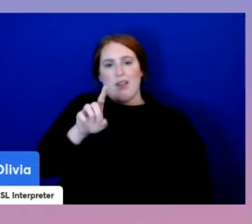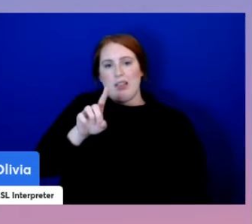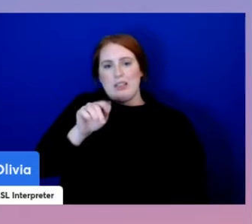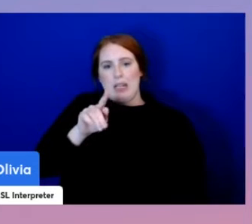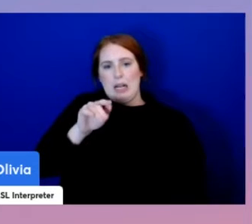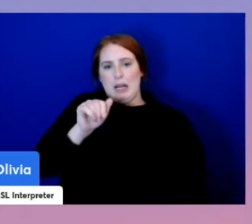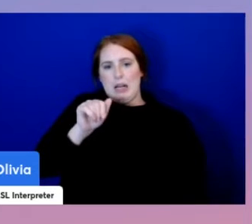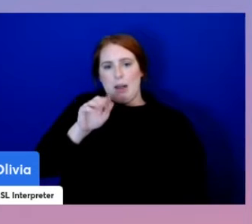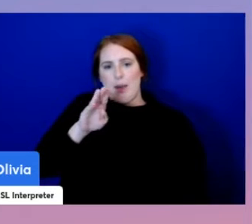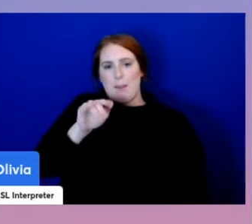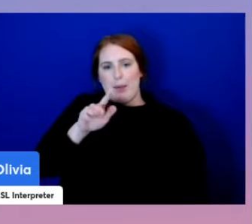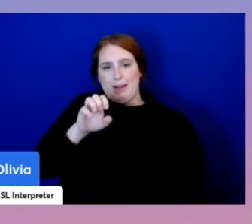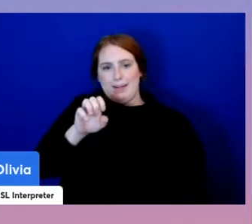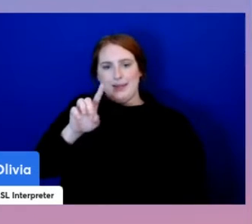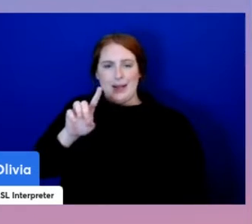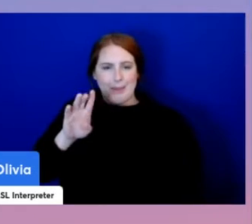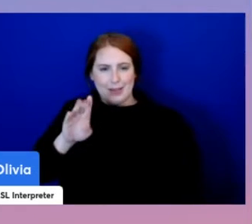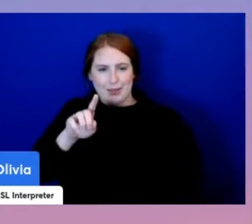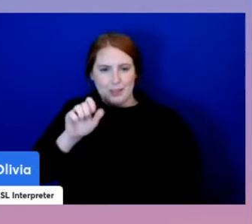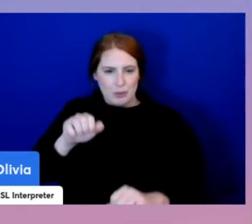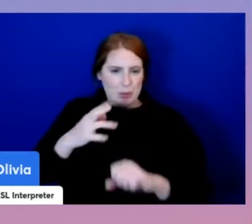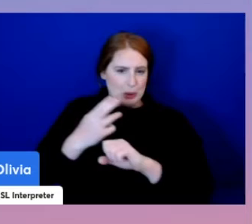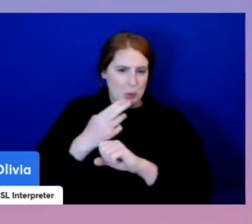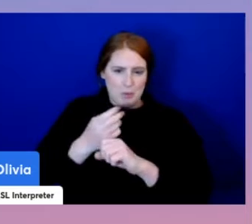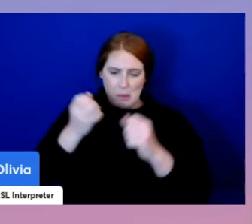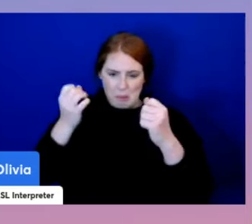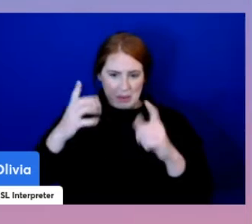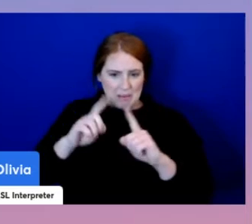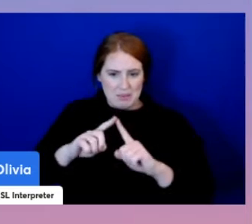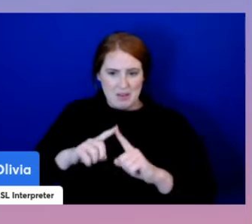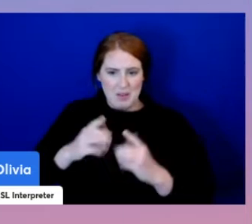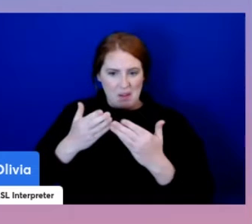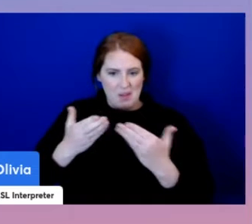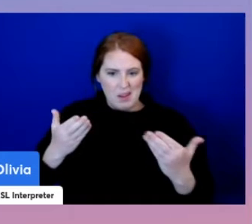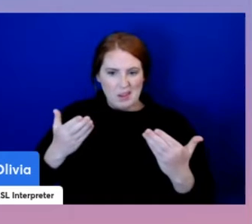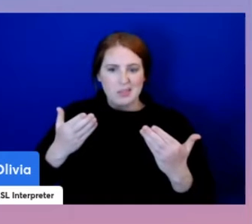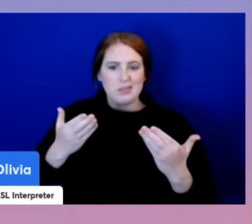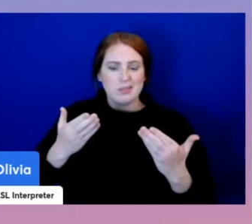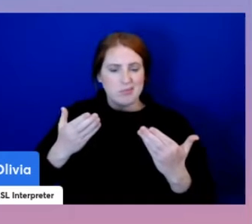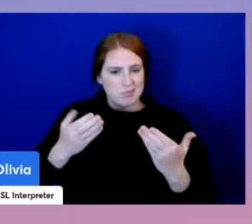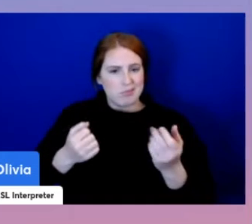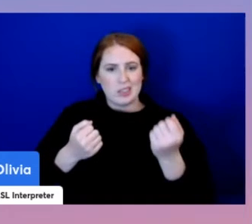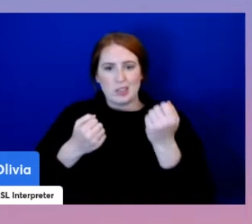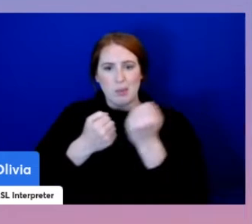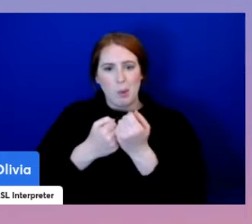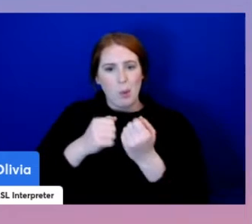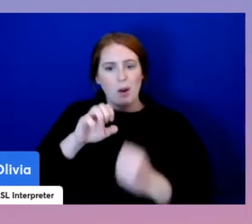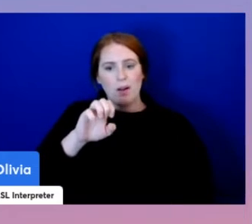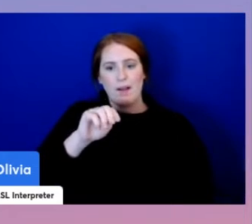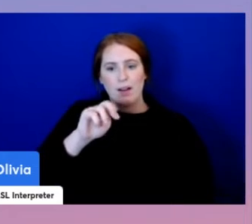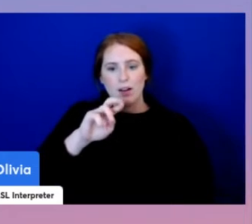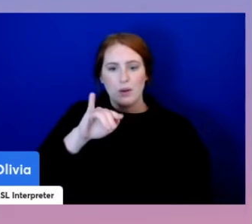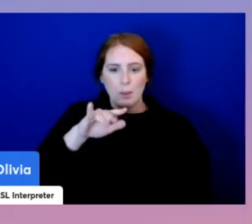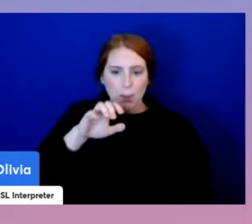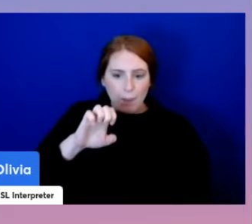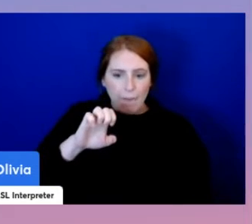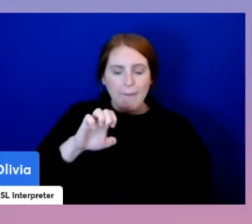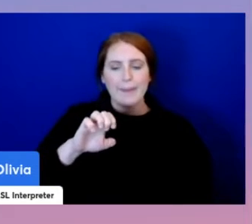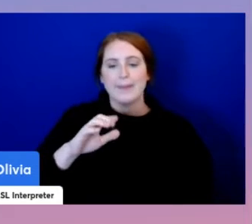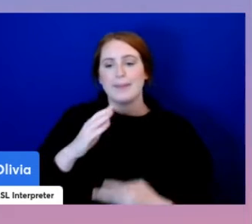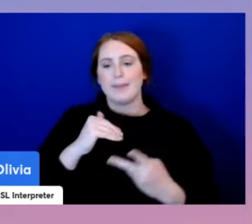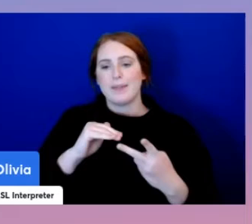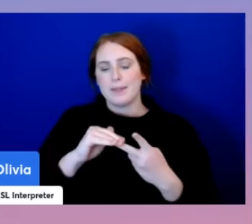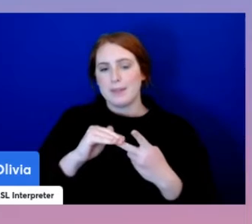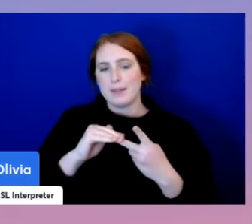objective. Like we have like the MongoDB can support the enterprise advanced license, the